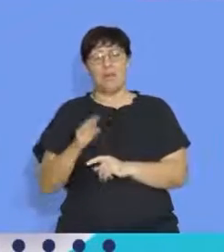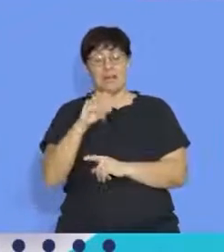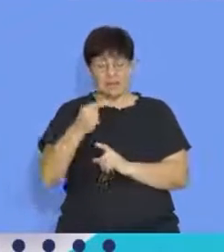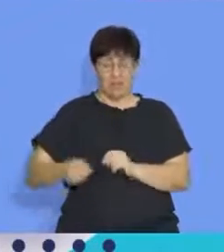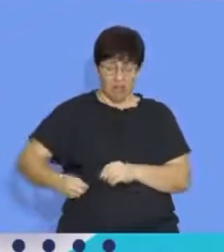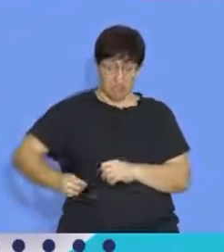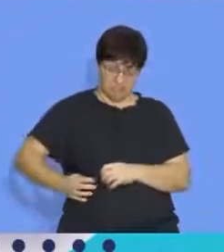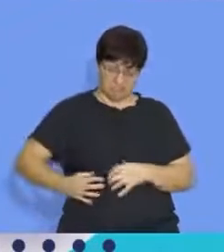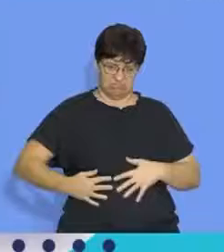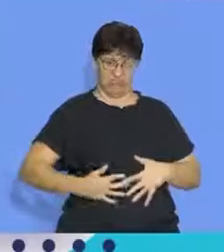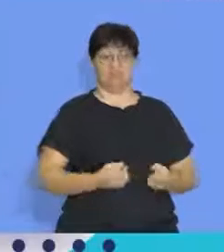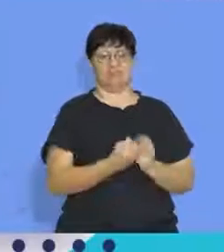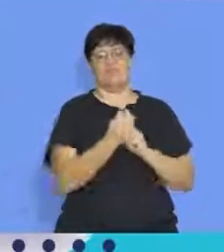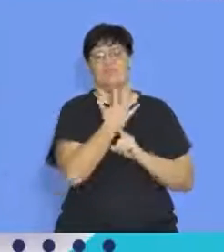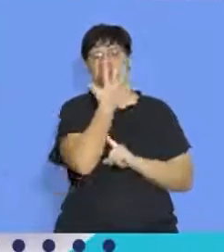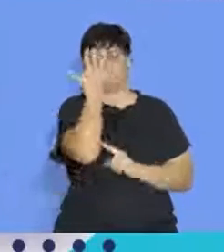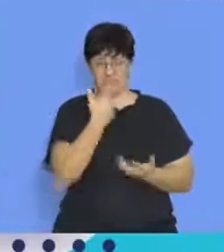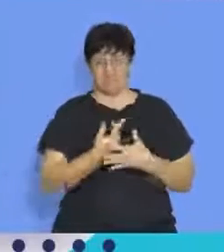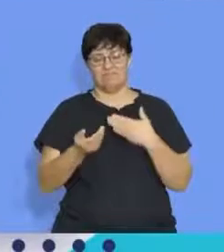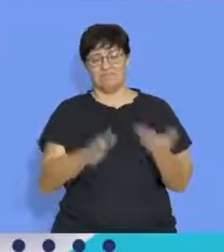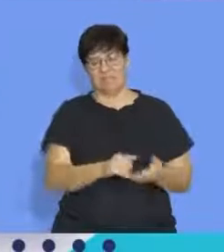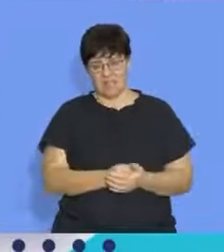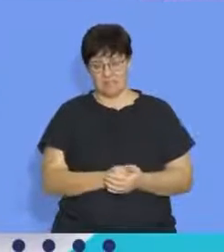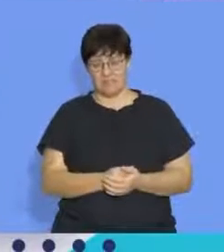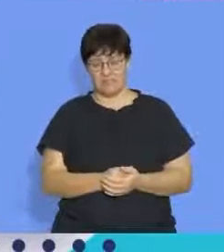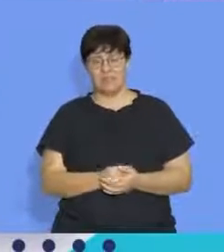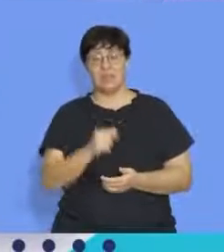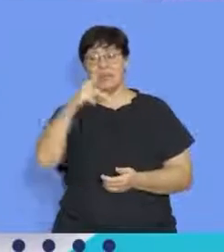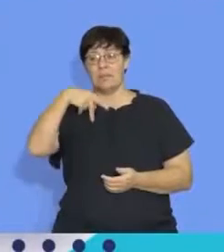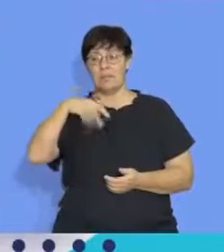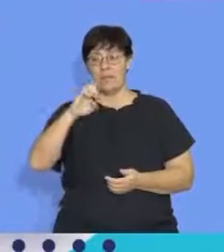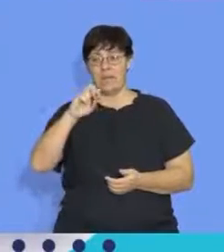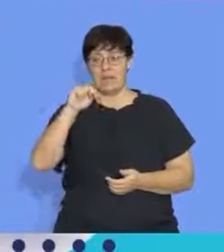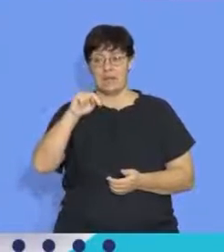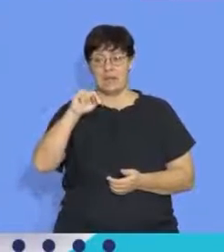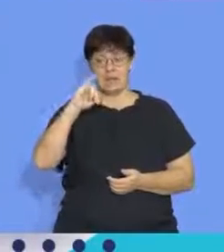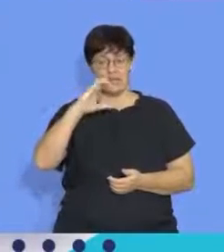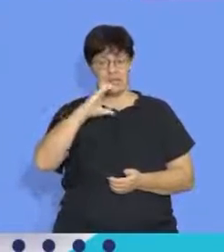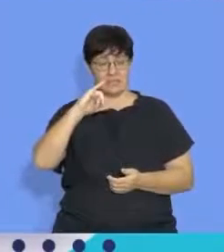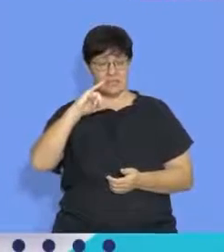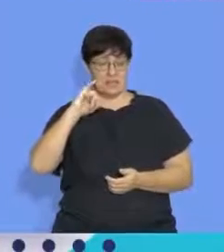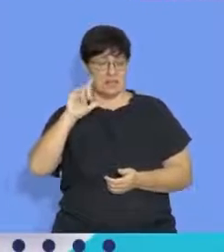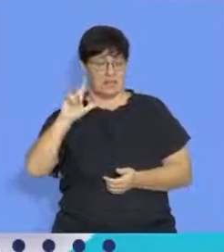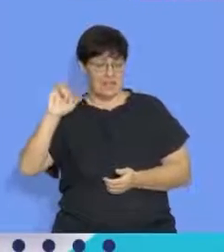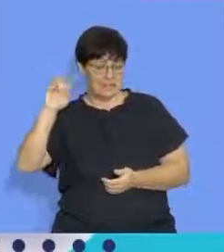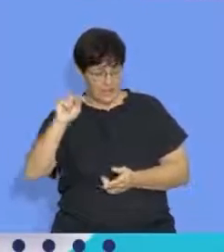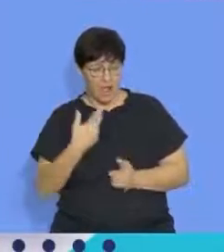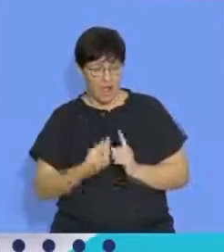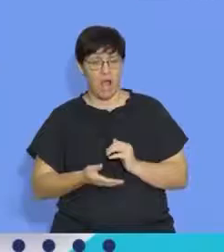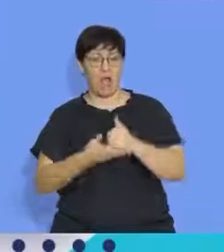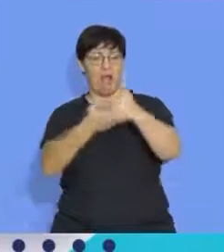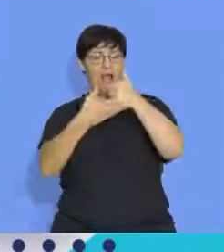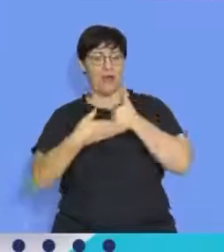bacterial infections. And this penicillin gave a whole new concept to healing. So